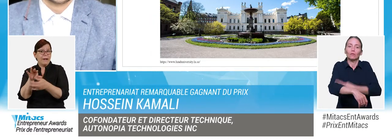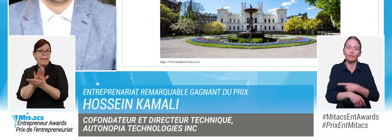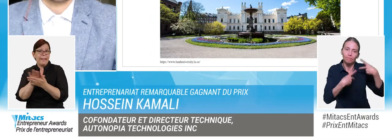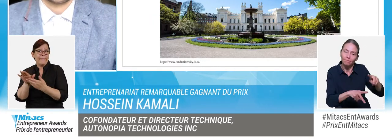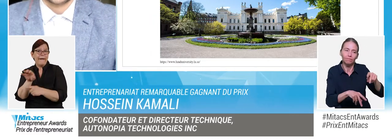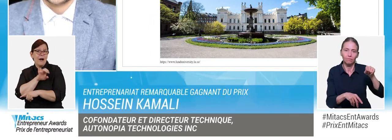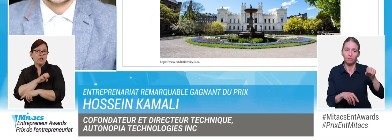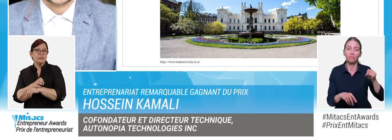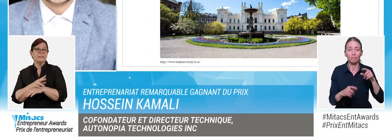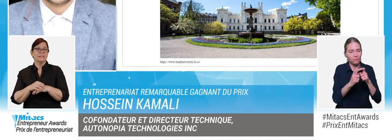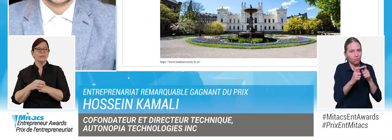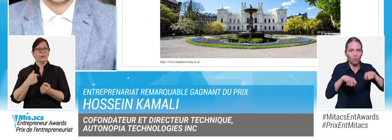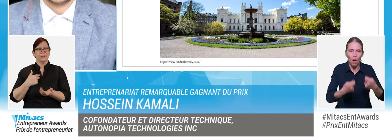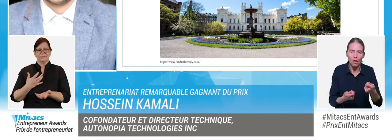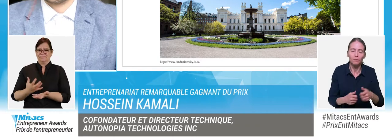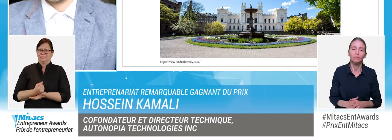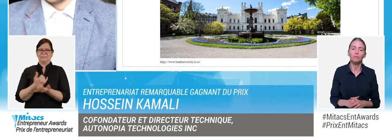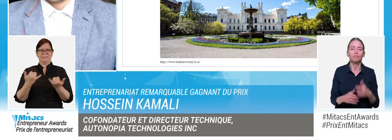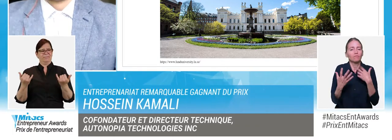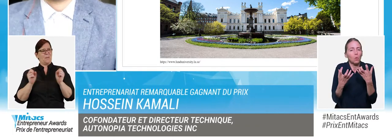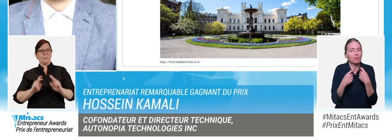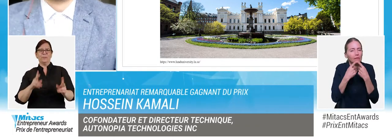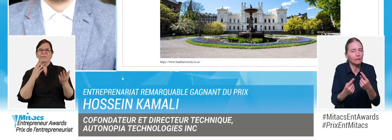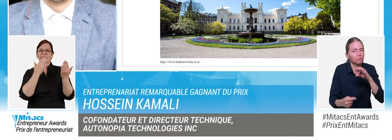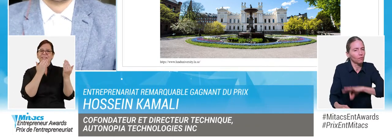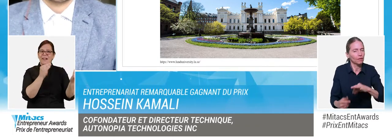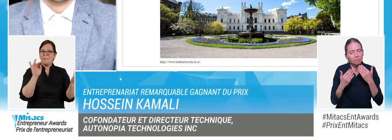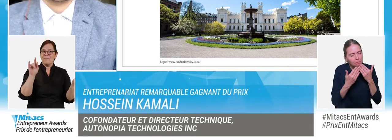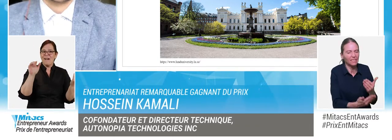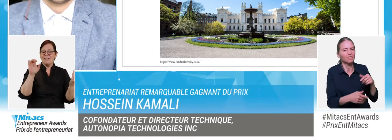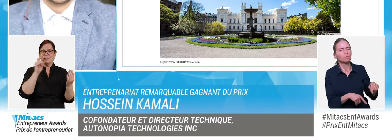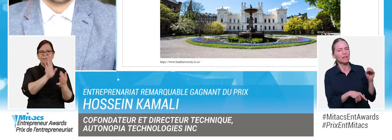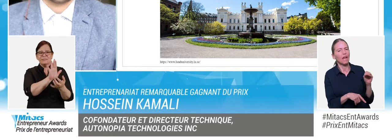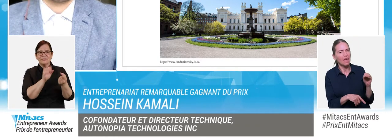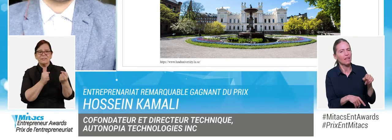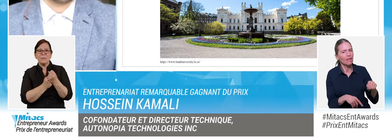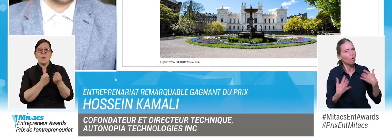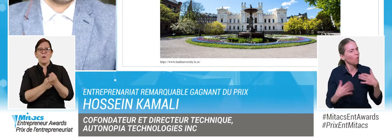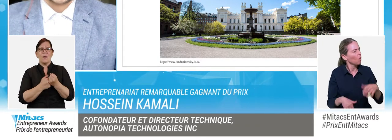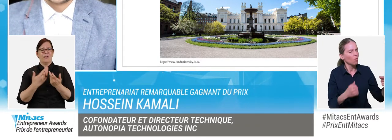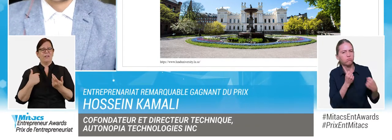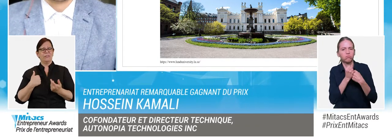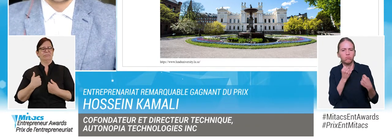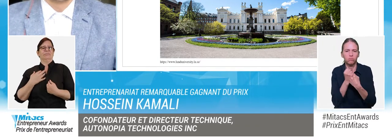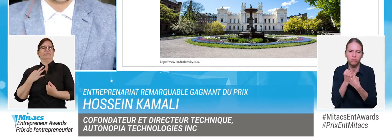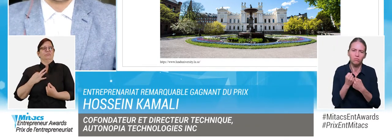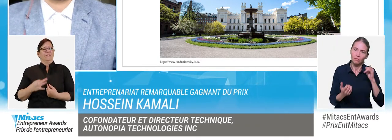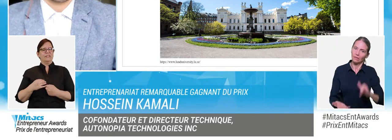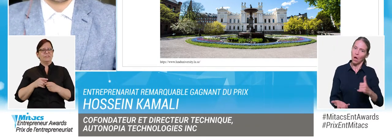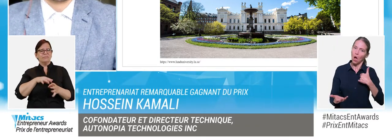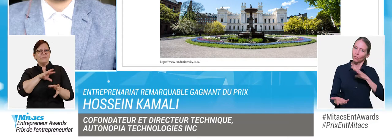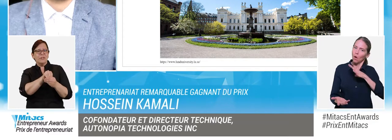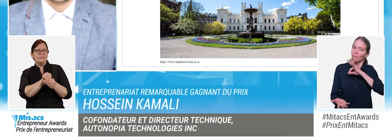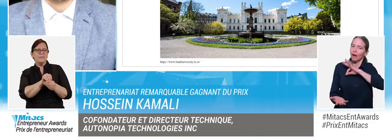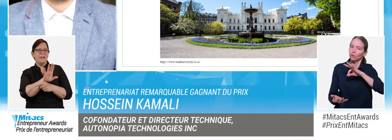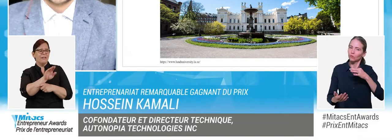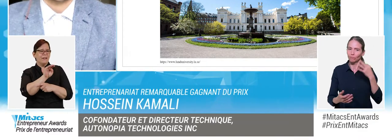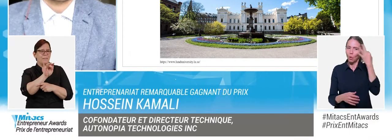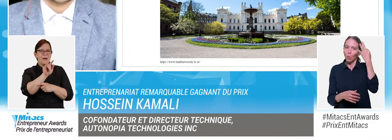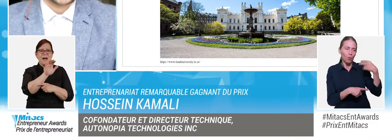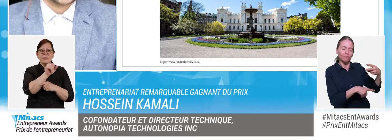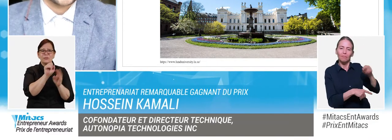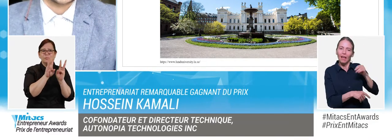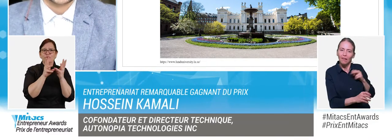thank Mitacs for all their support. I've had the privilege to participate in Mitacs workshops, both for